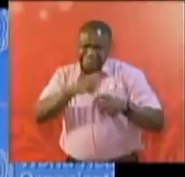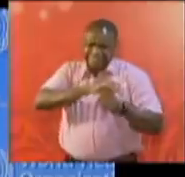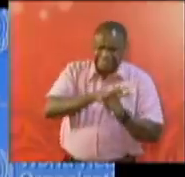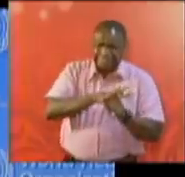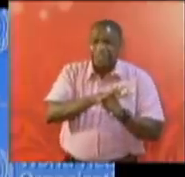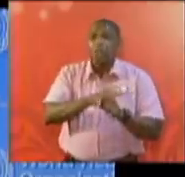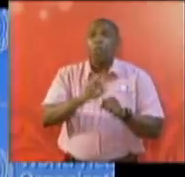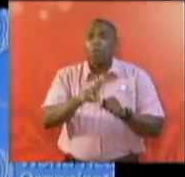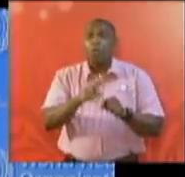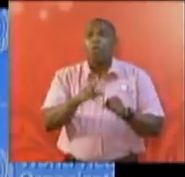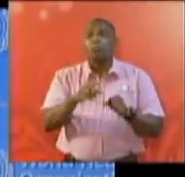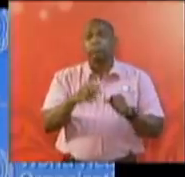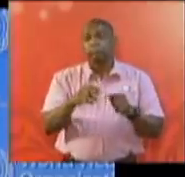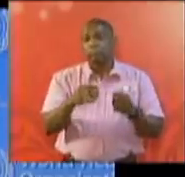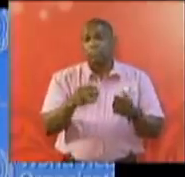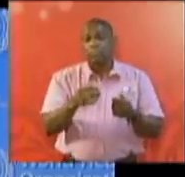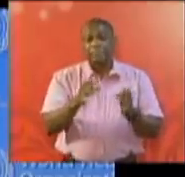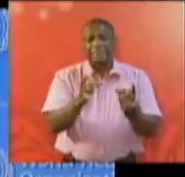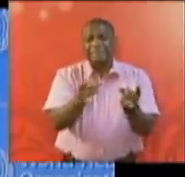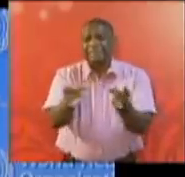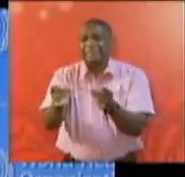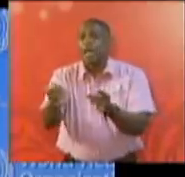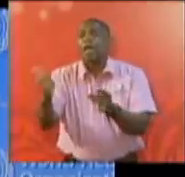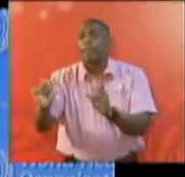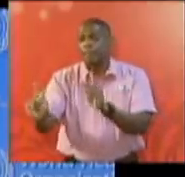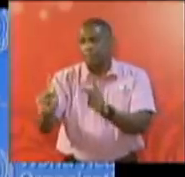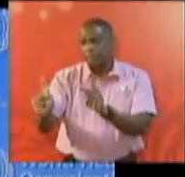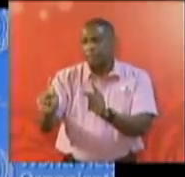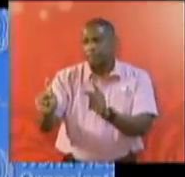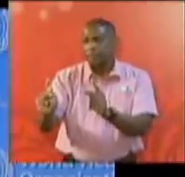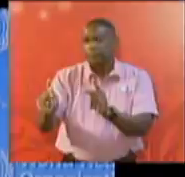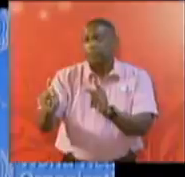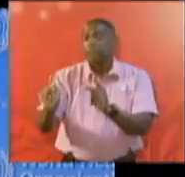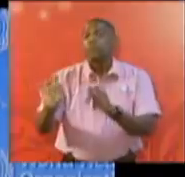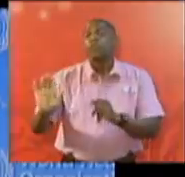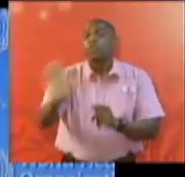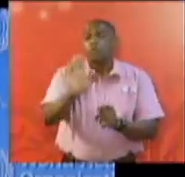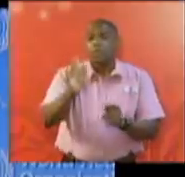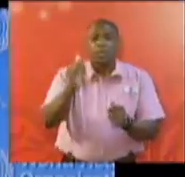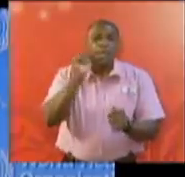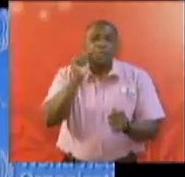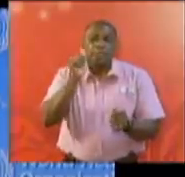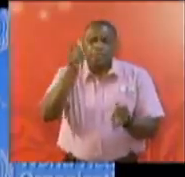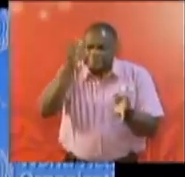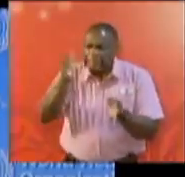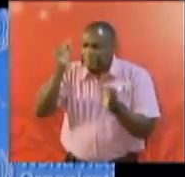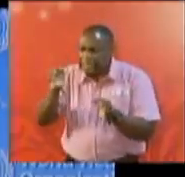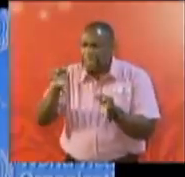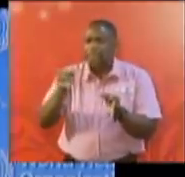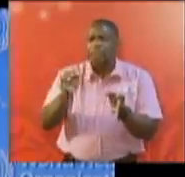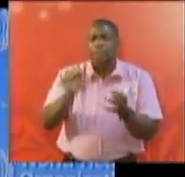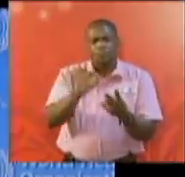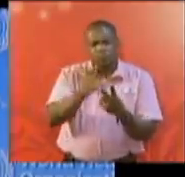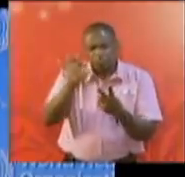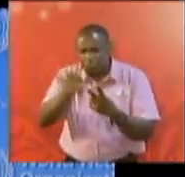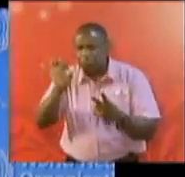the virus on to others. And please make good choices. I know that there are a lot of things that we want to be doing right